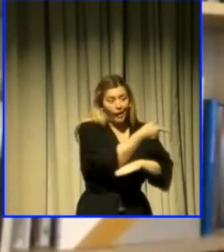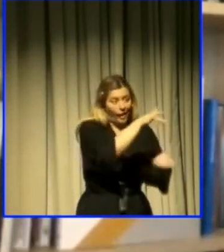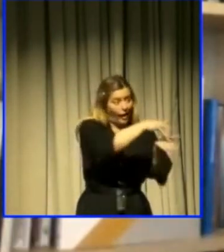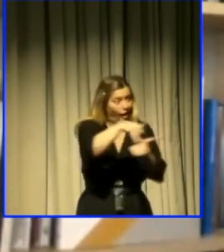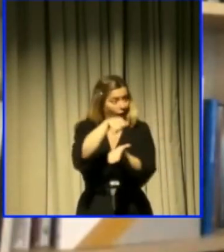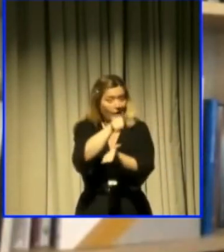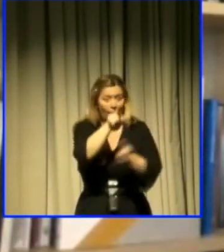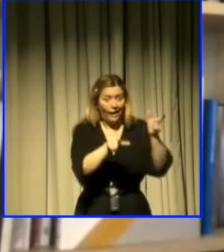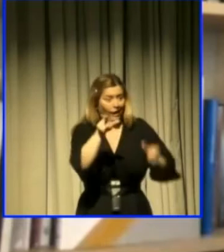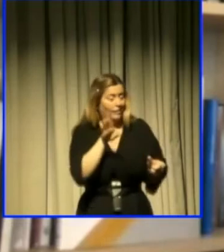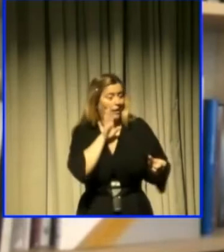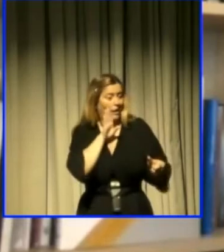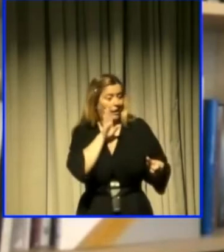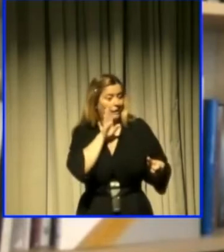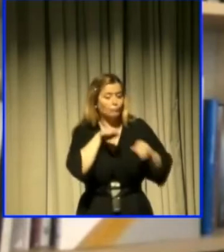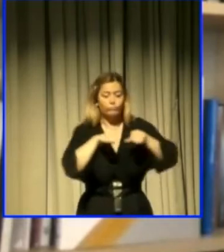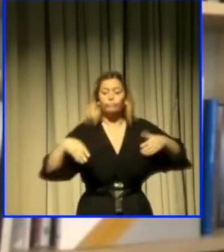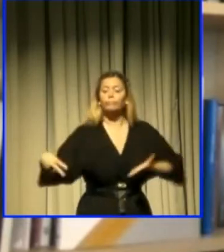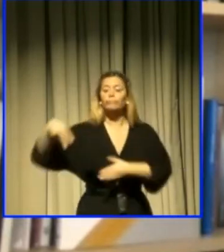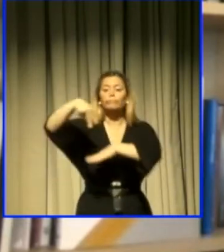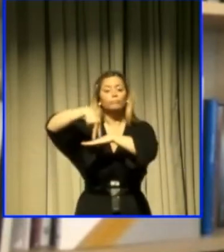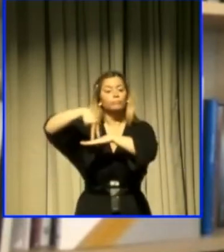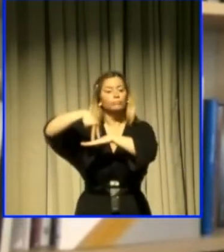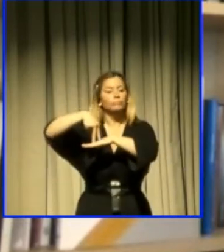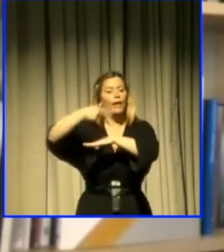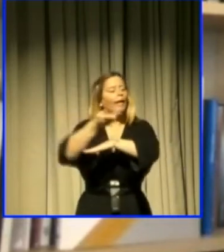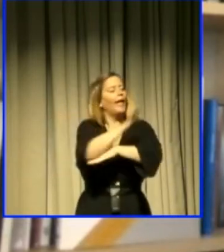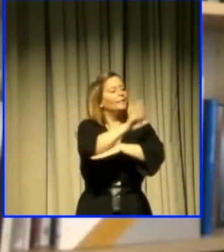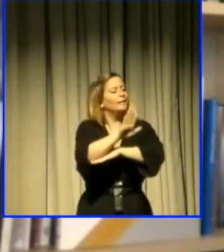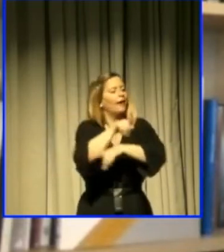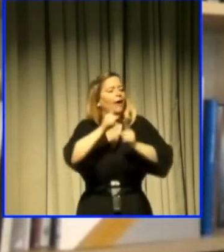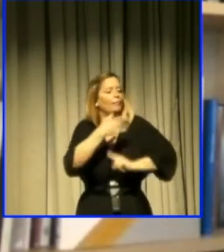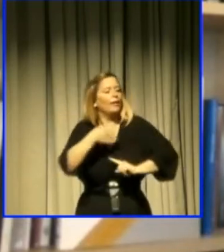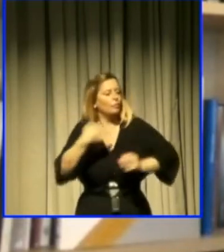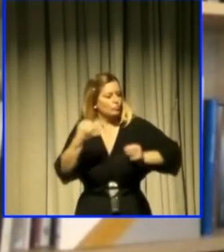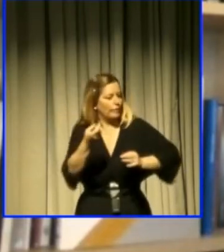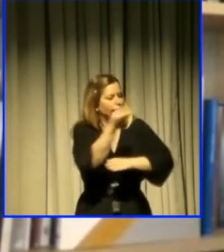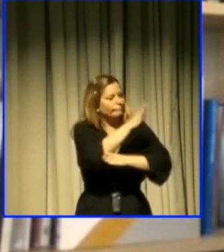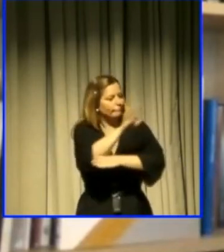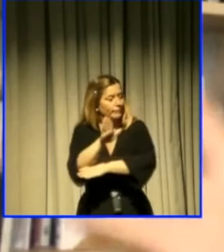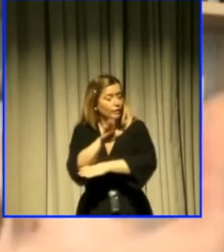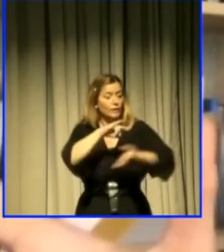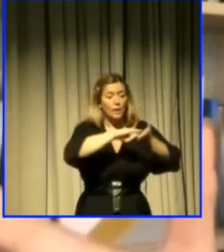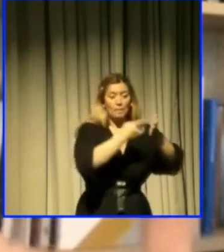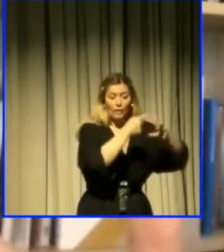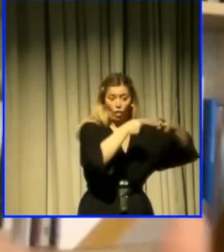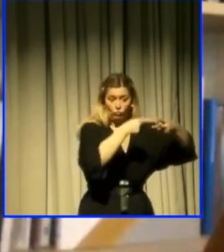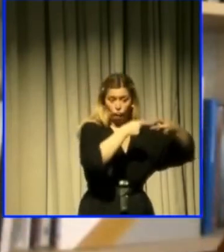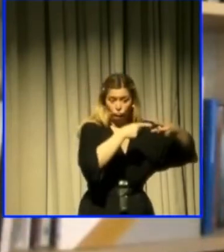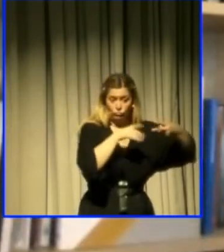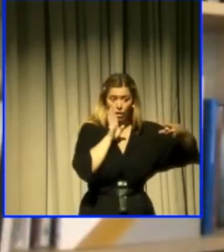you what they want to change. So these two methods, doing your desk and field research, but in a much broader